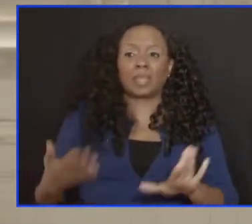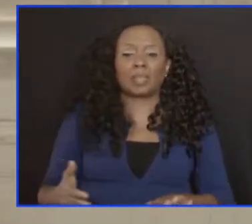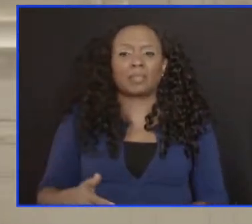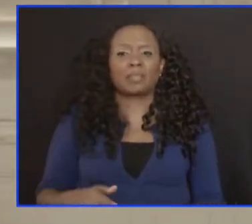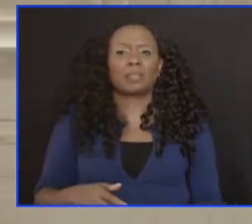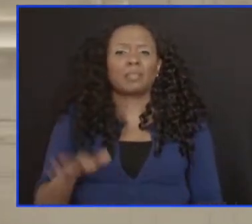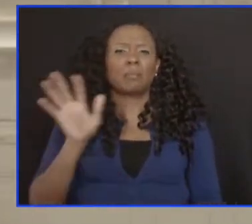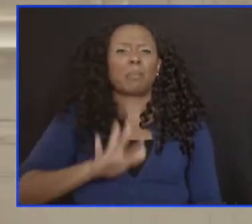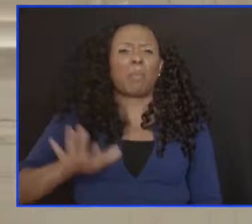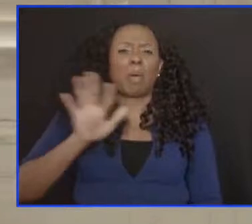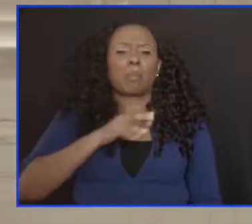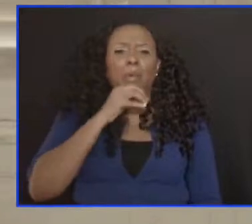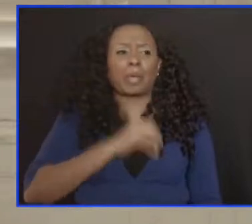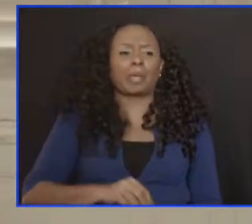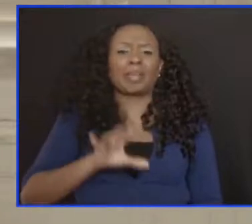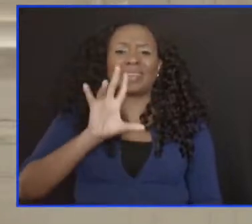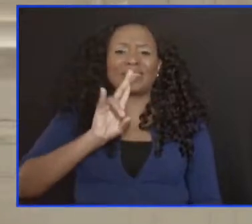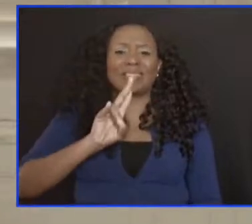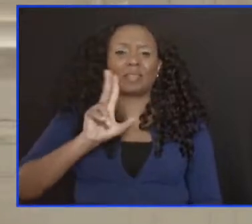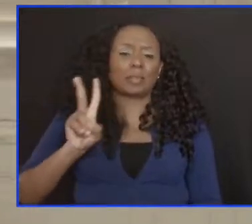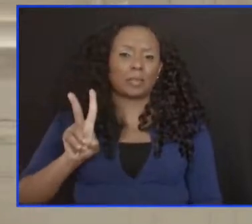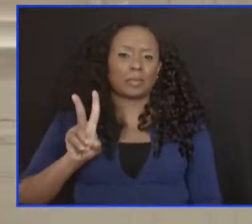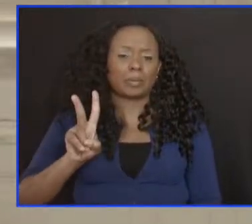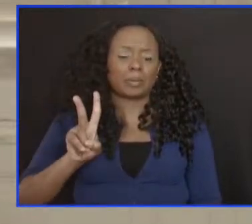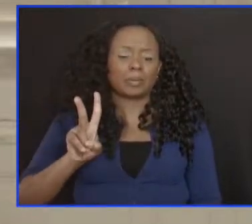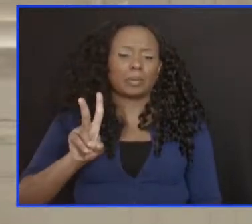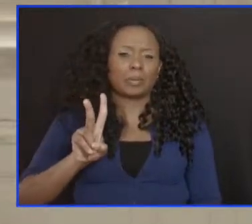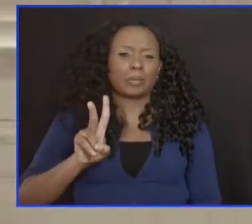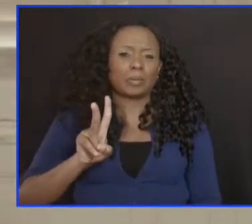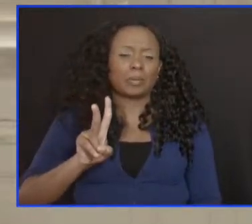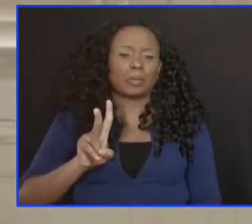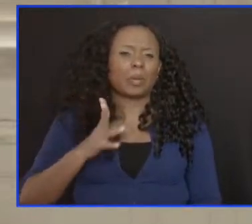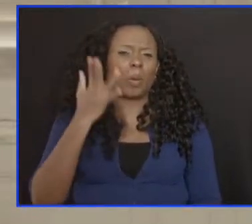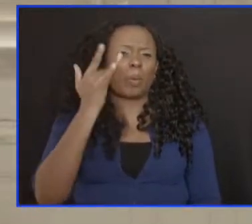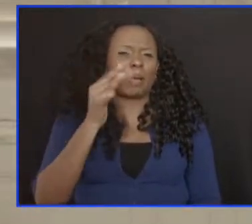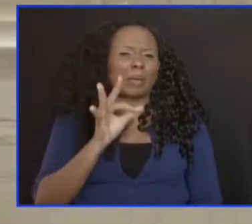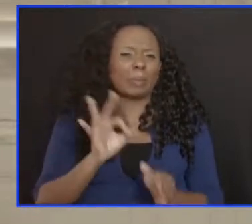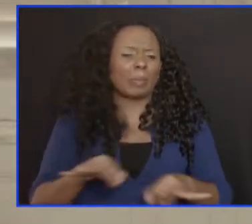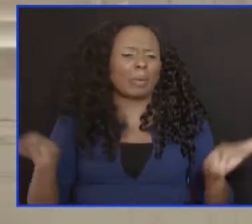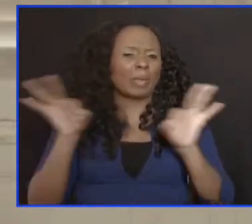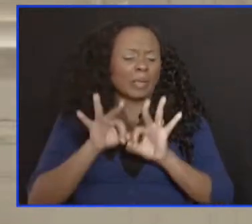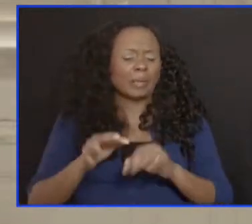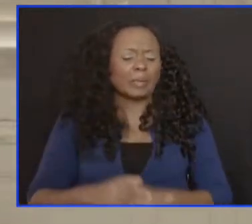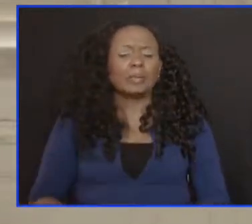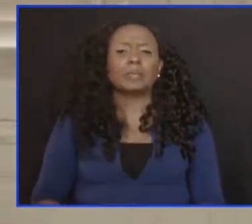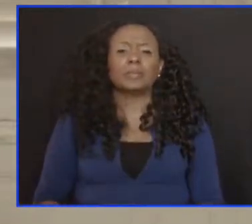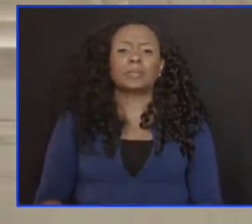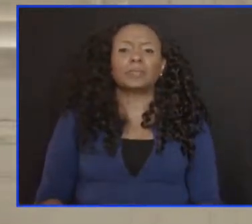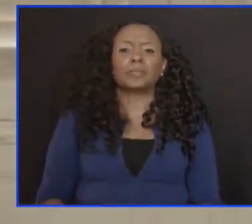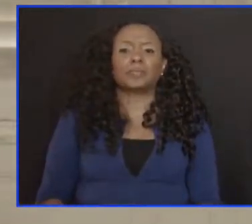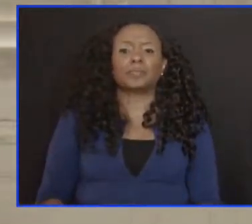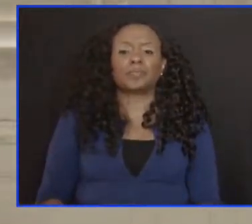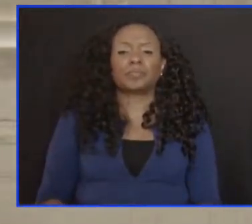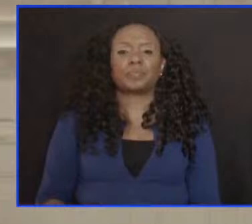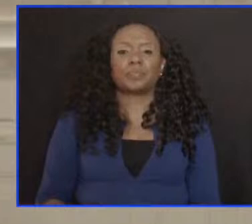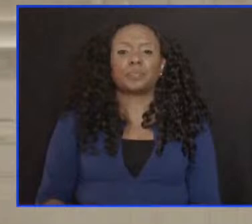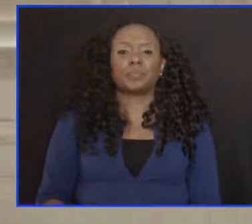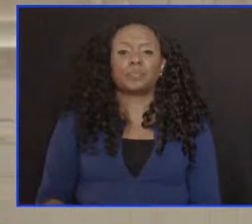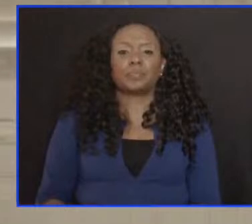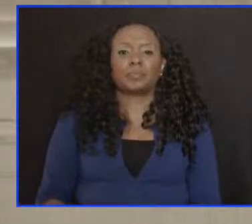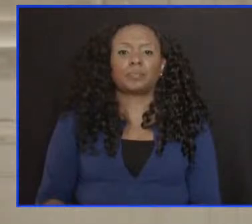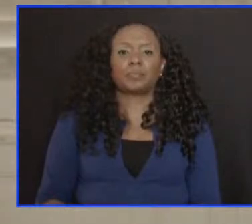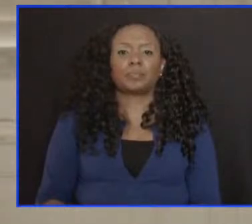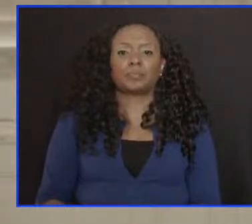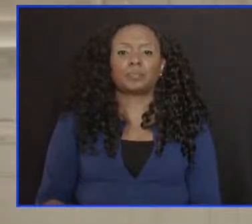72. Why is this important? I think we as a country,